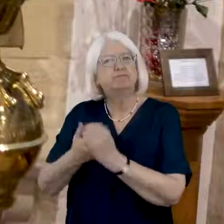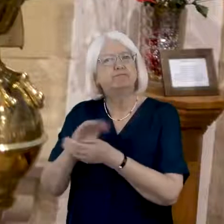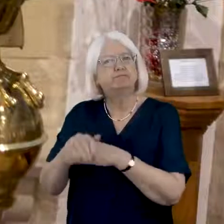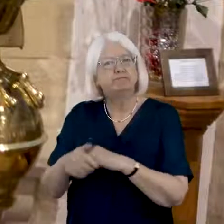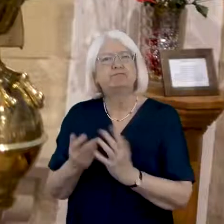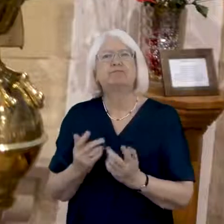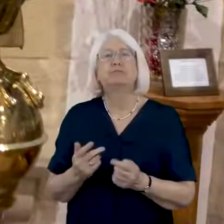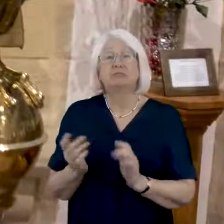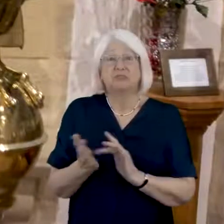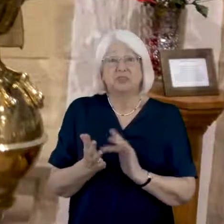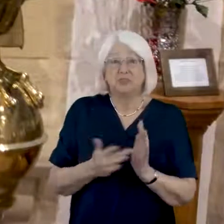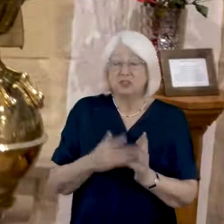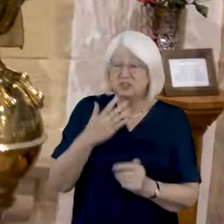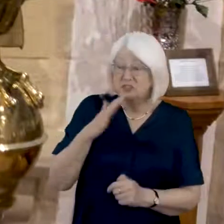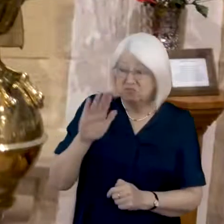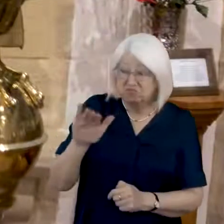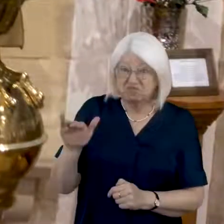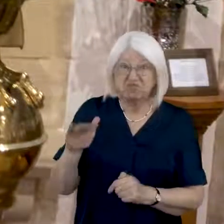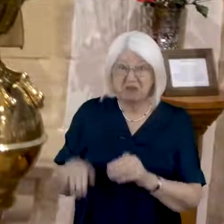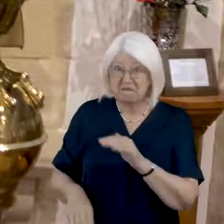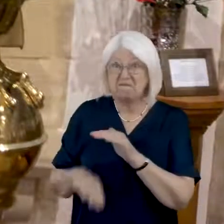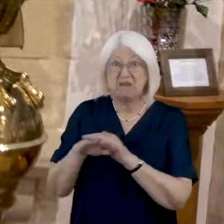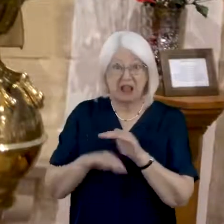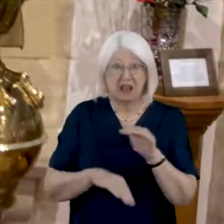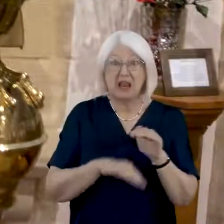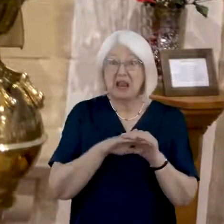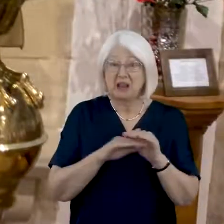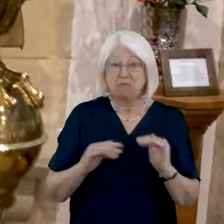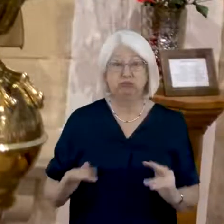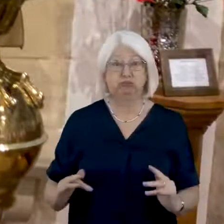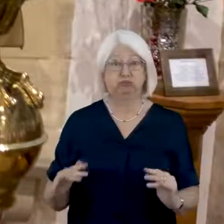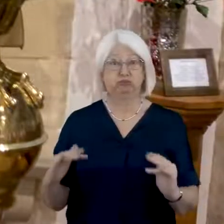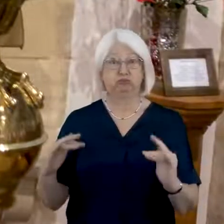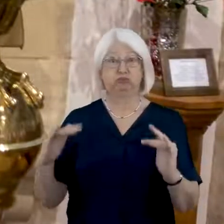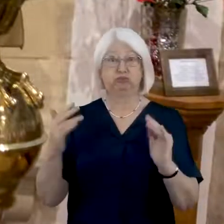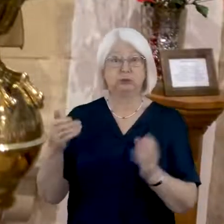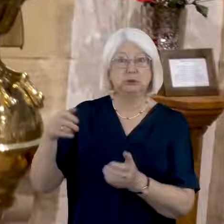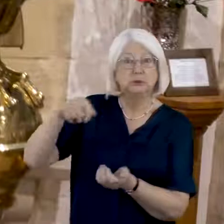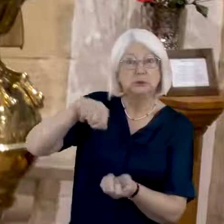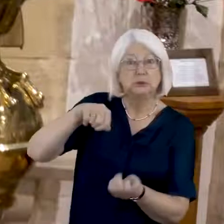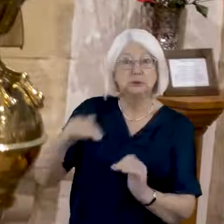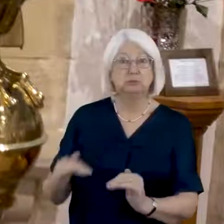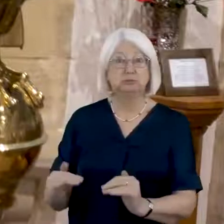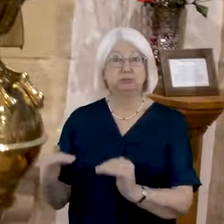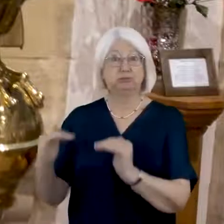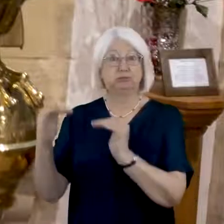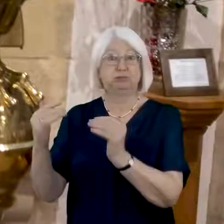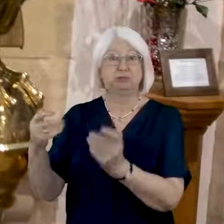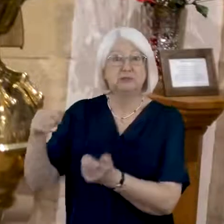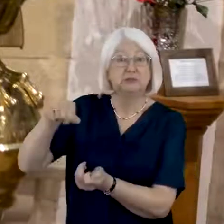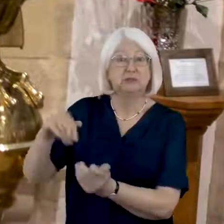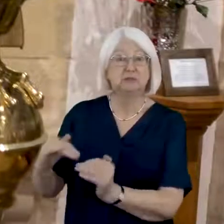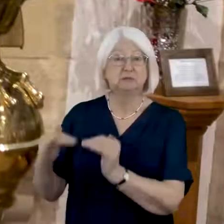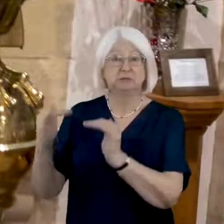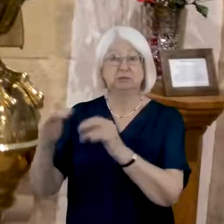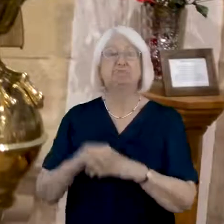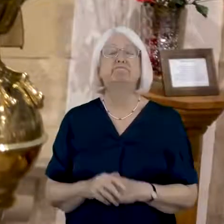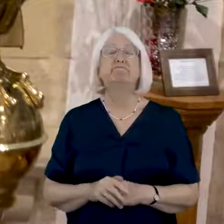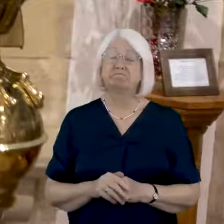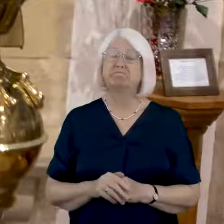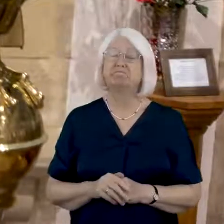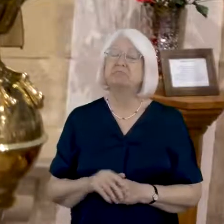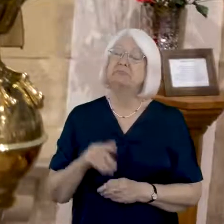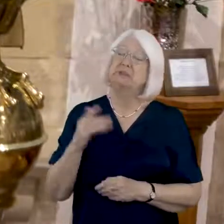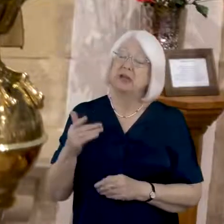with water." And they filled them up to the brim. He said to them, "Now draw some out